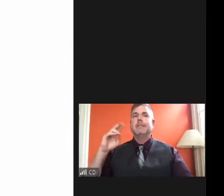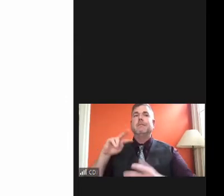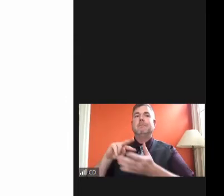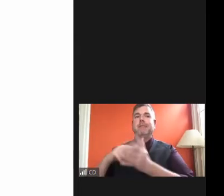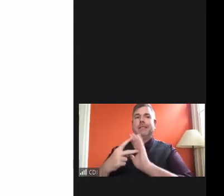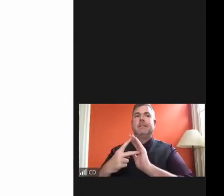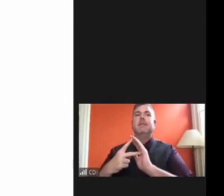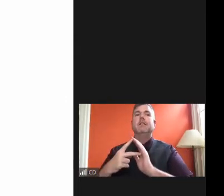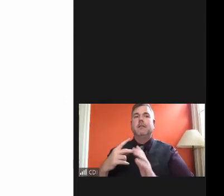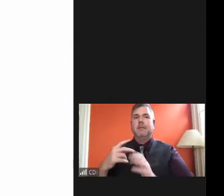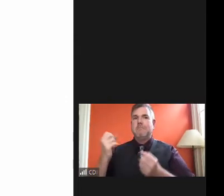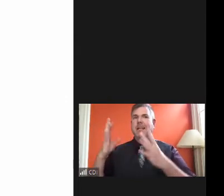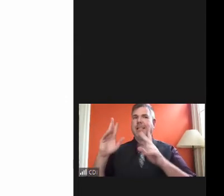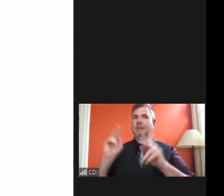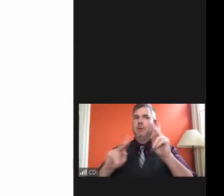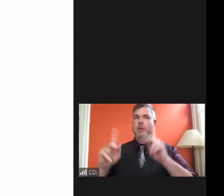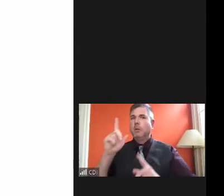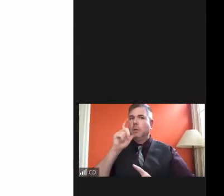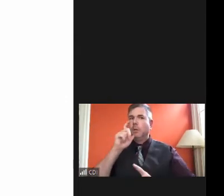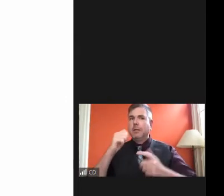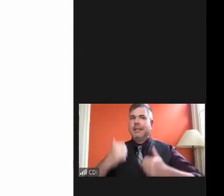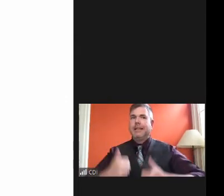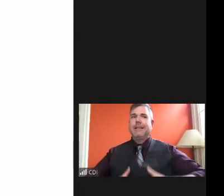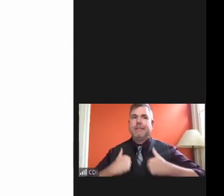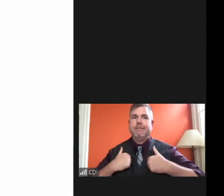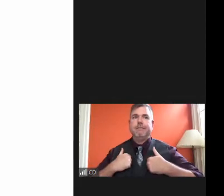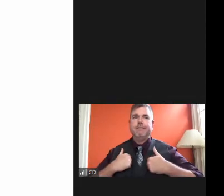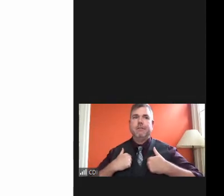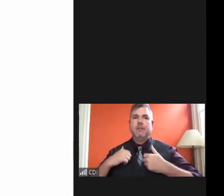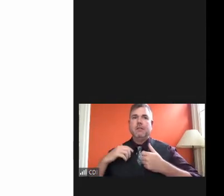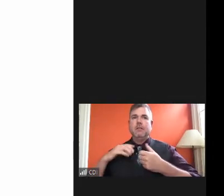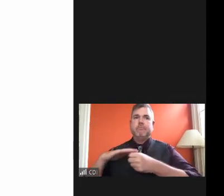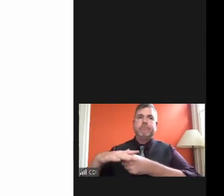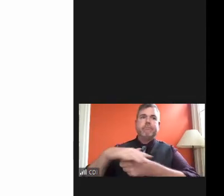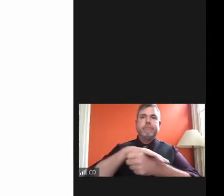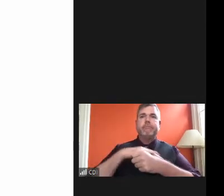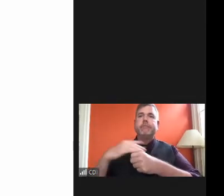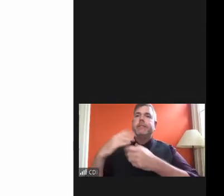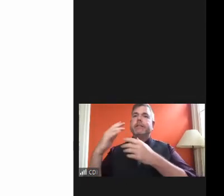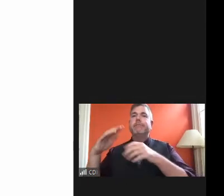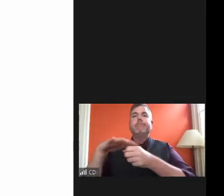income Spanish speaking community members who are also part of the backbone of our